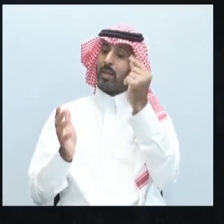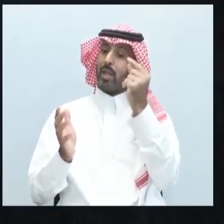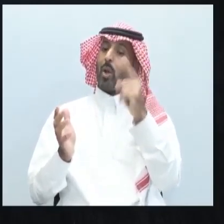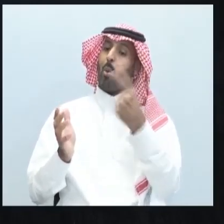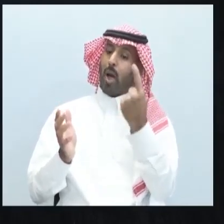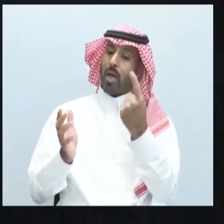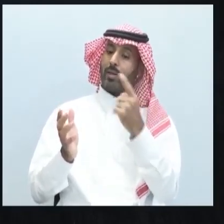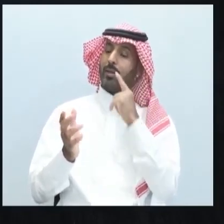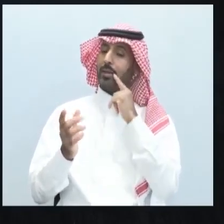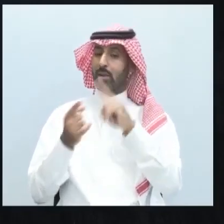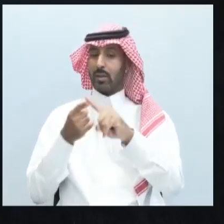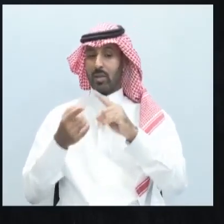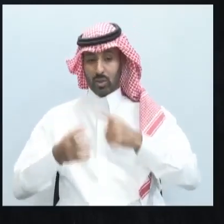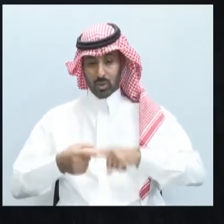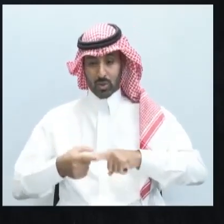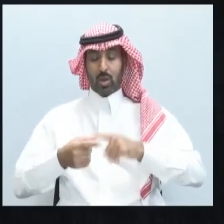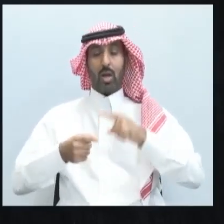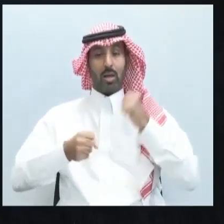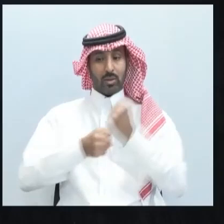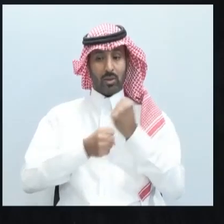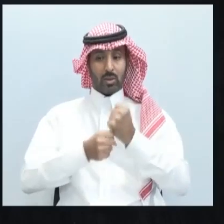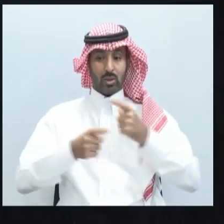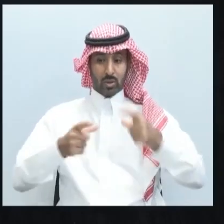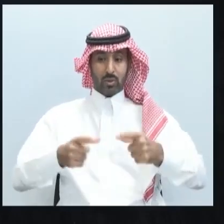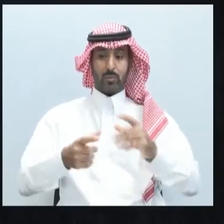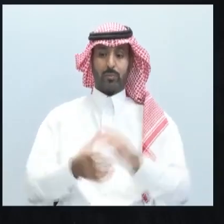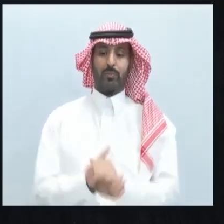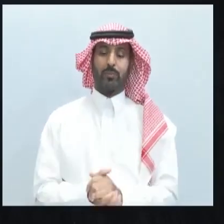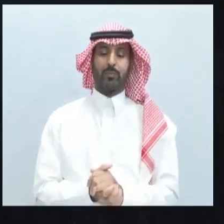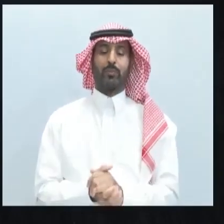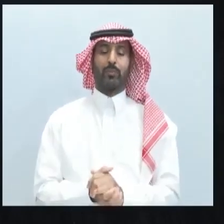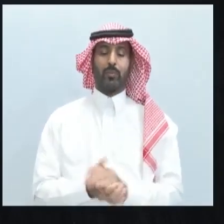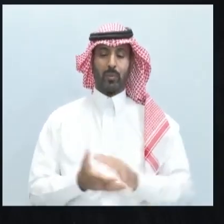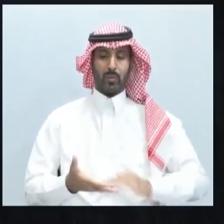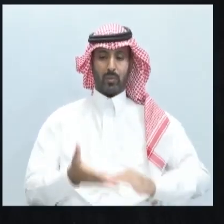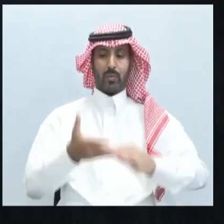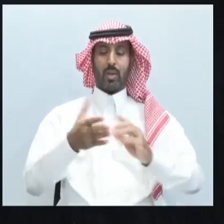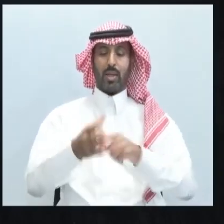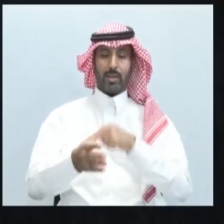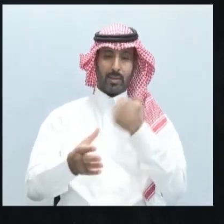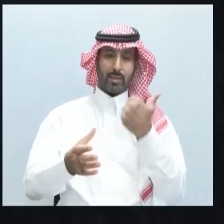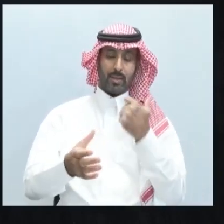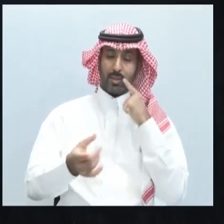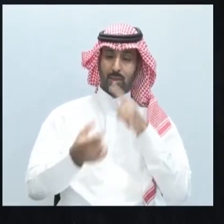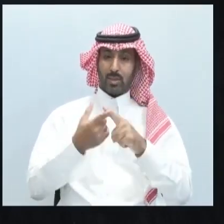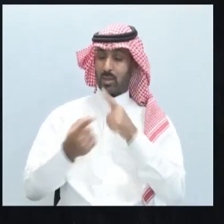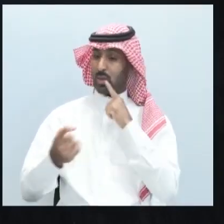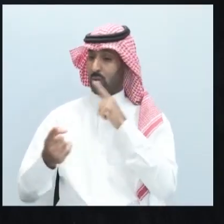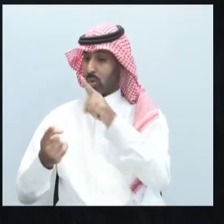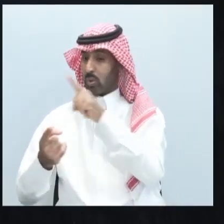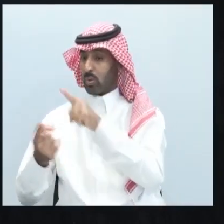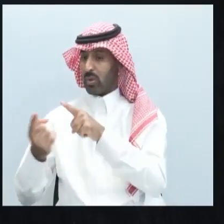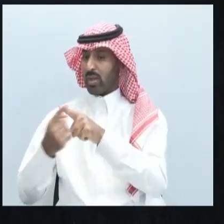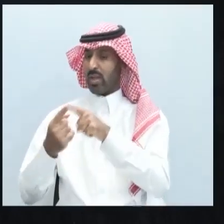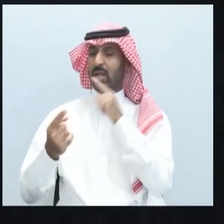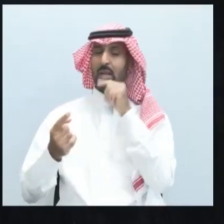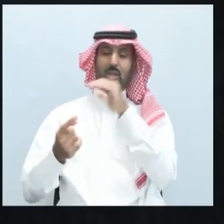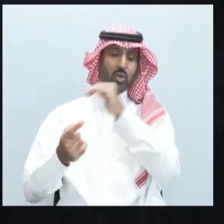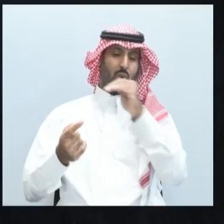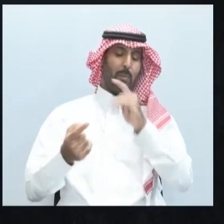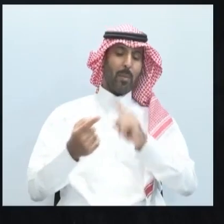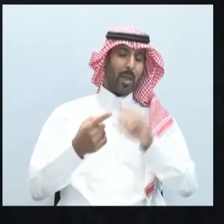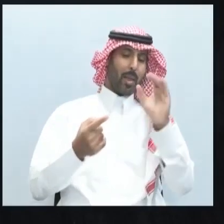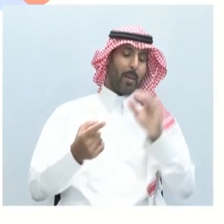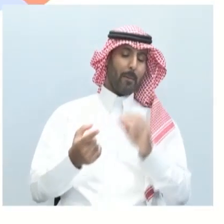how Adnan and Badr, they are going to team up together. Number six, to use negotiating phrases in sentences.